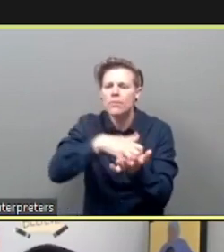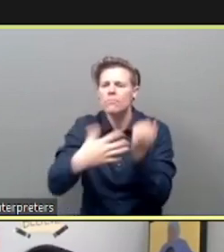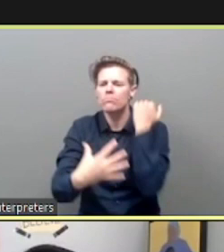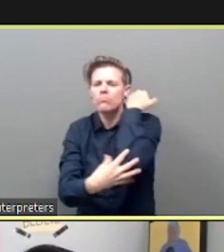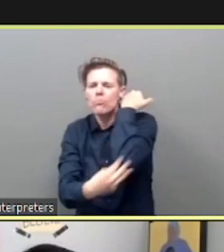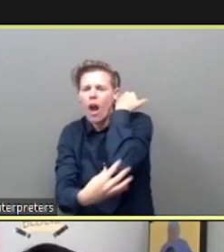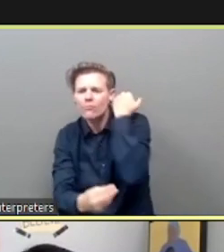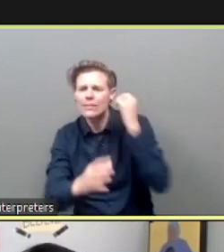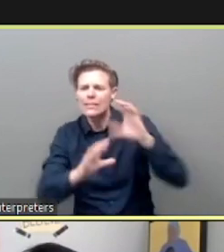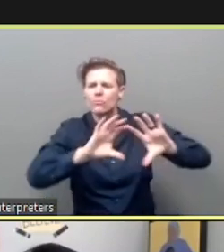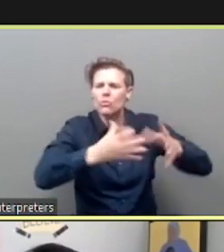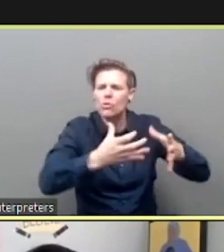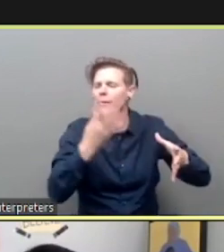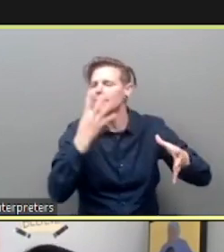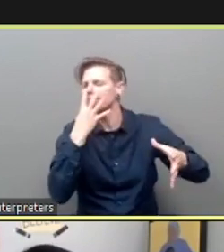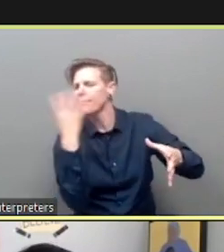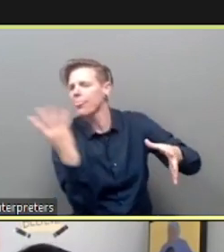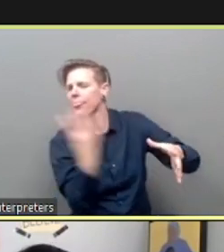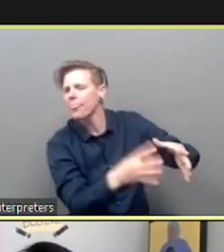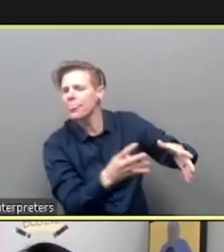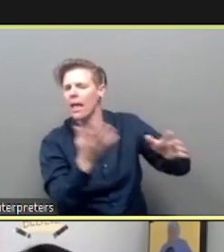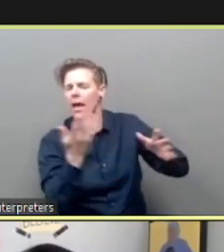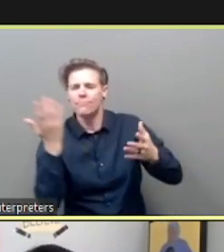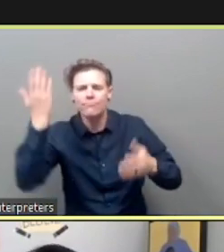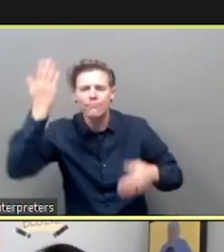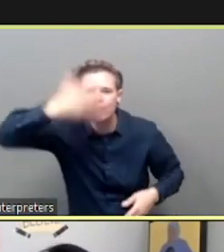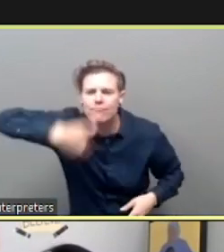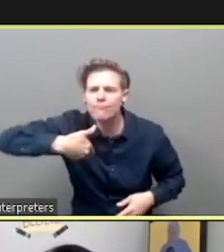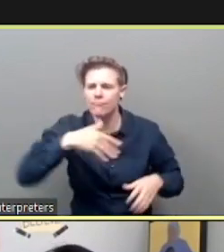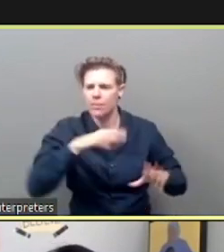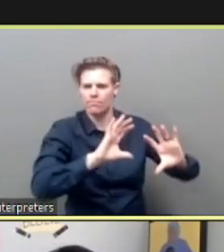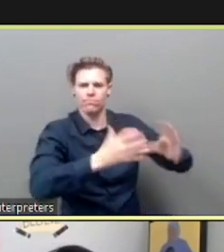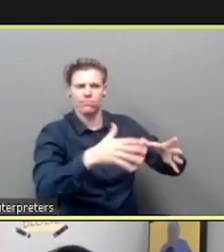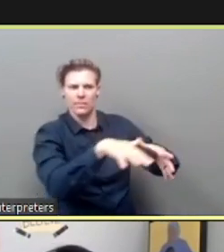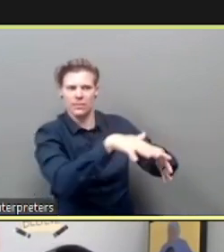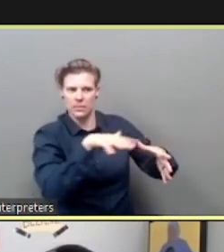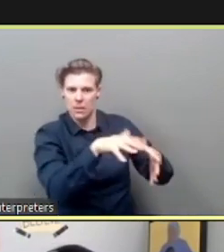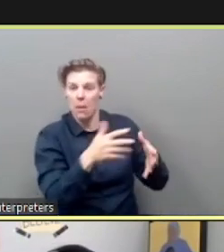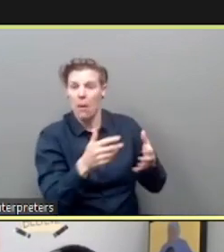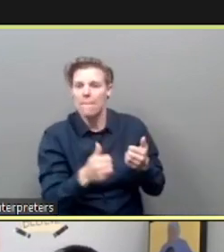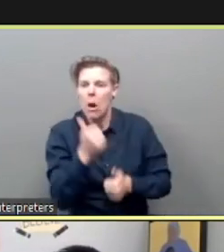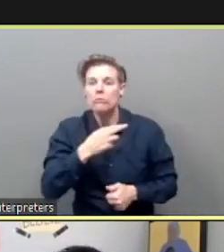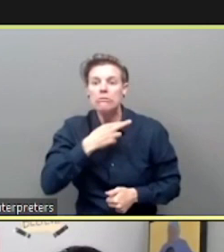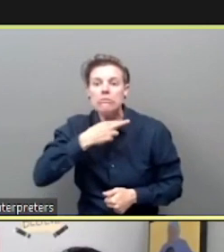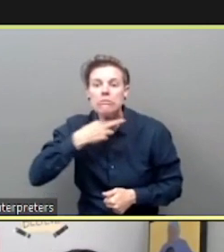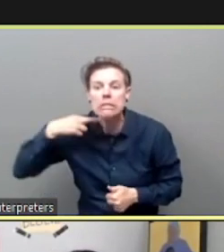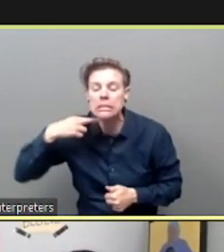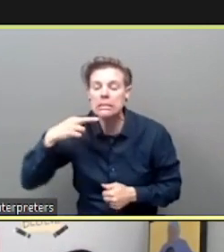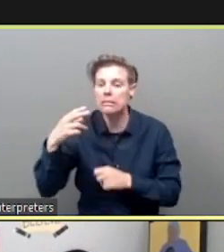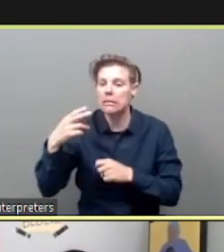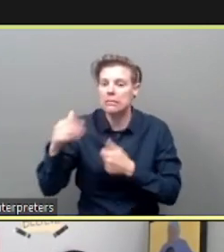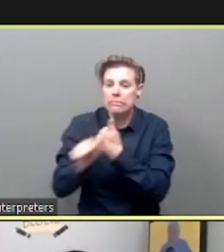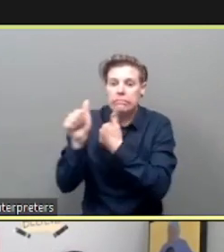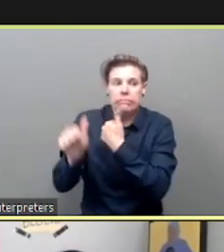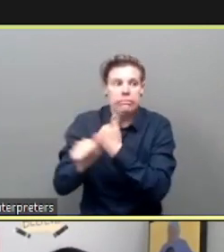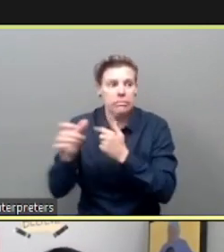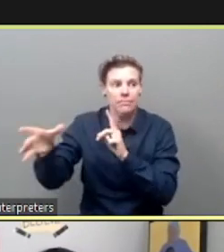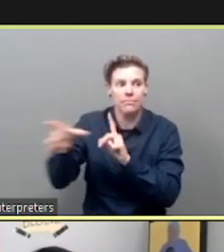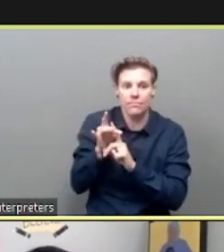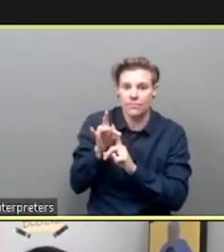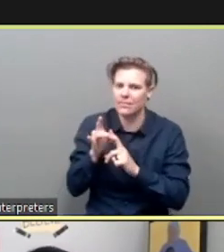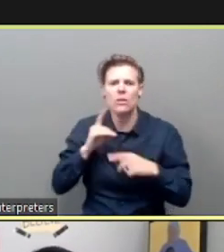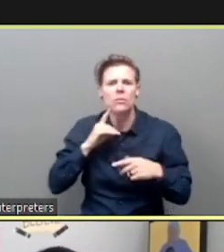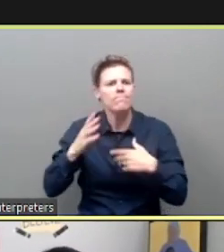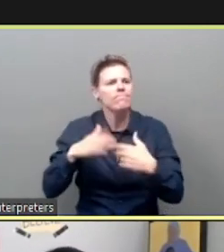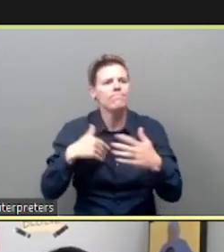the, which areas in the state are most socially vulnerable. And here it shows that, no matter you're in a high